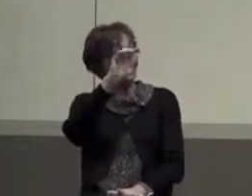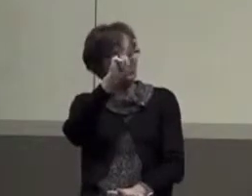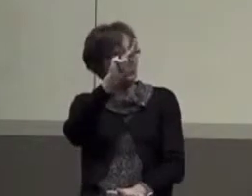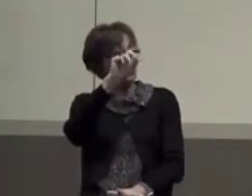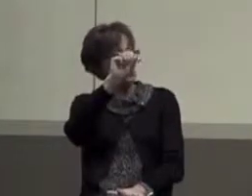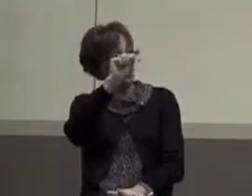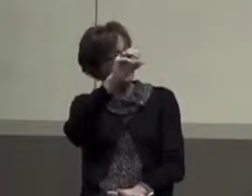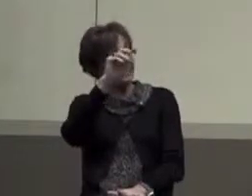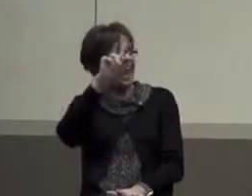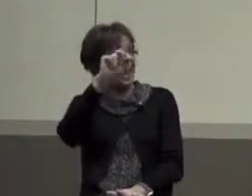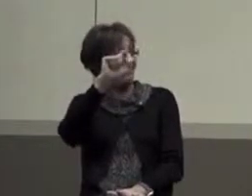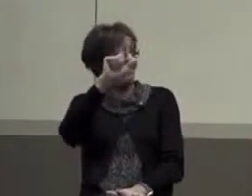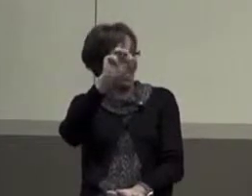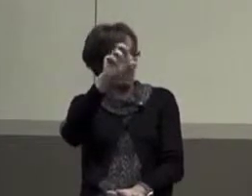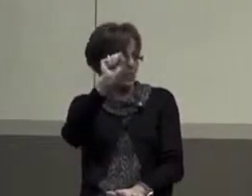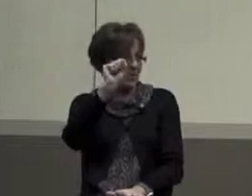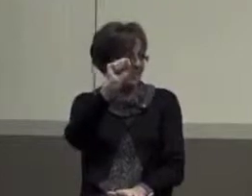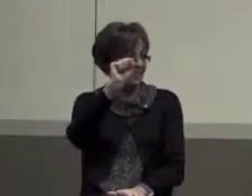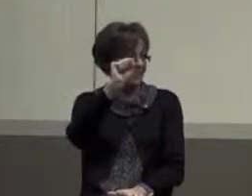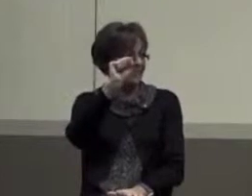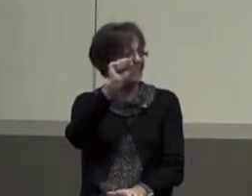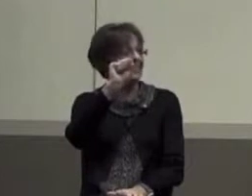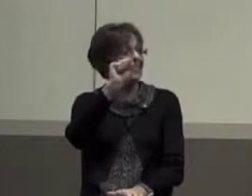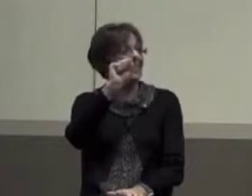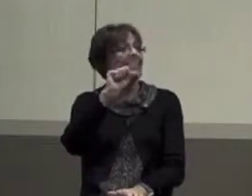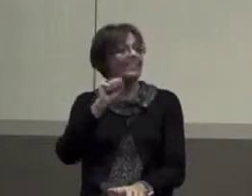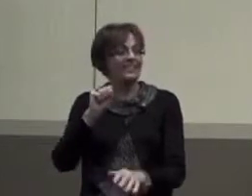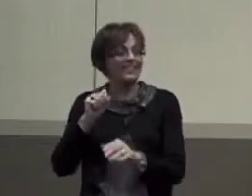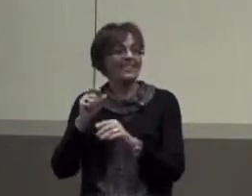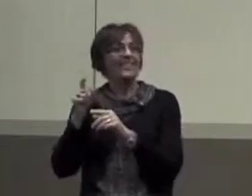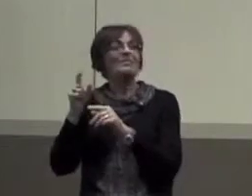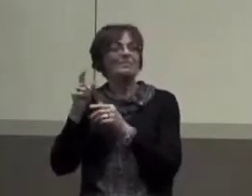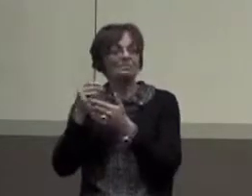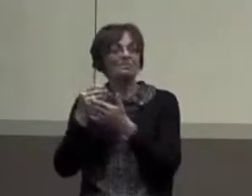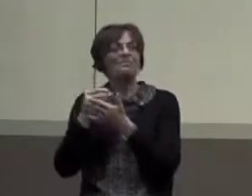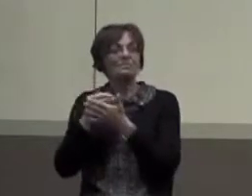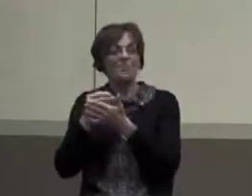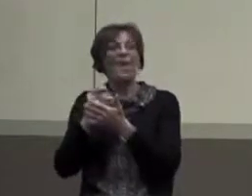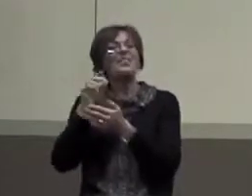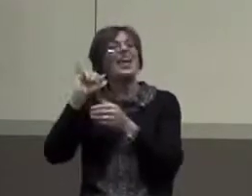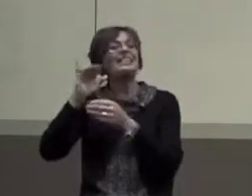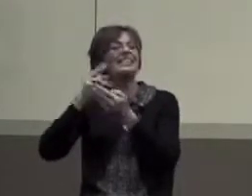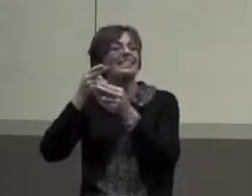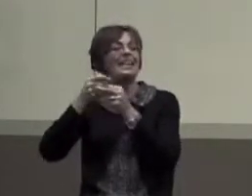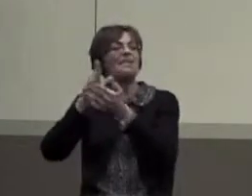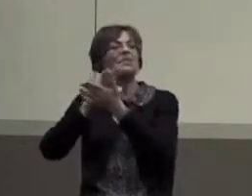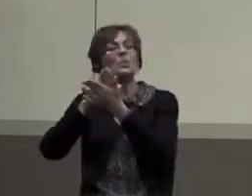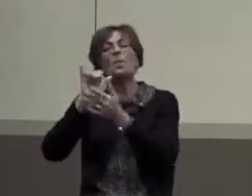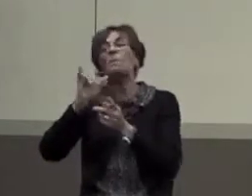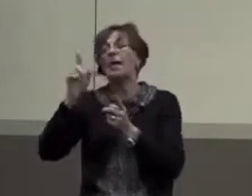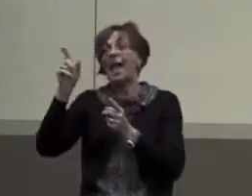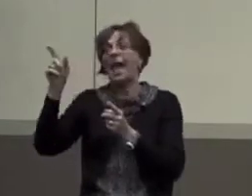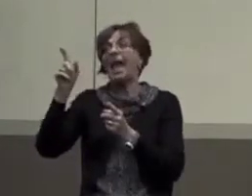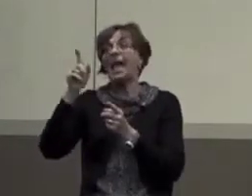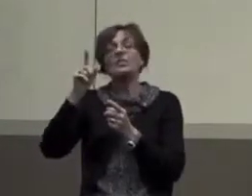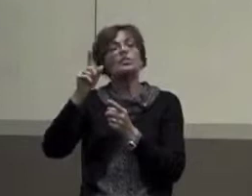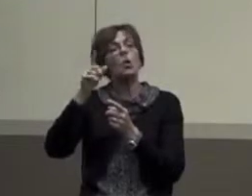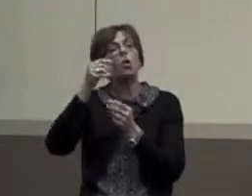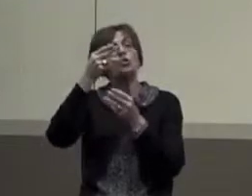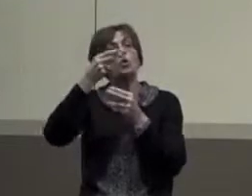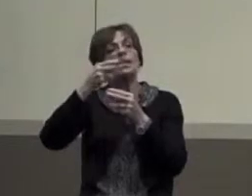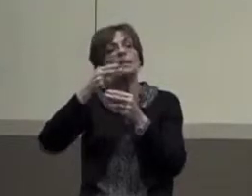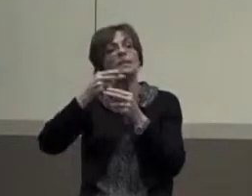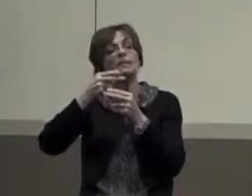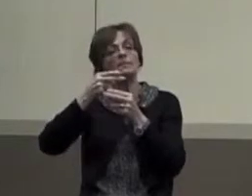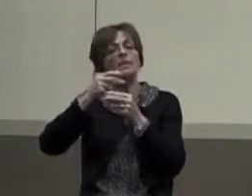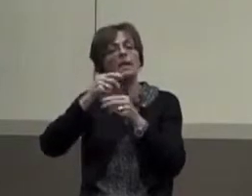cool. Yeah. So having an immediate reward for 8th graders where you could turn them in right now at this time, if they were collected during